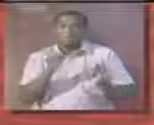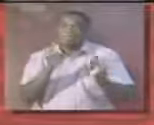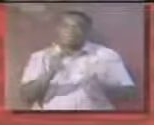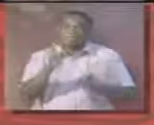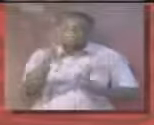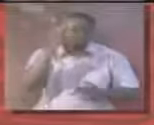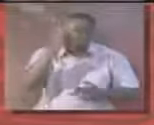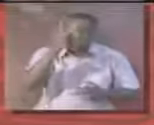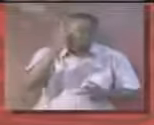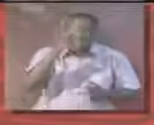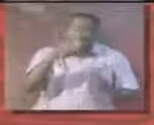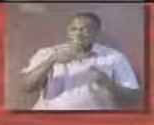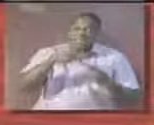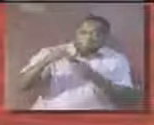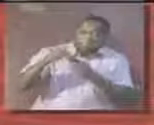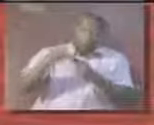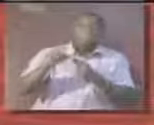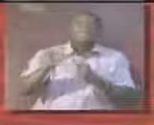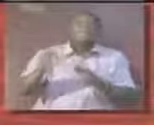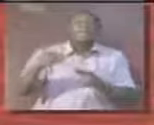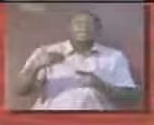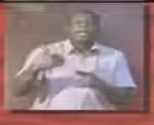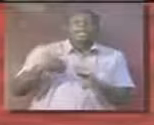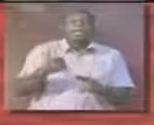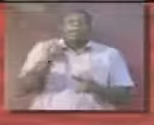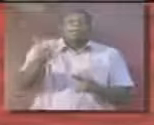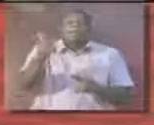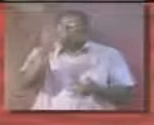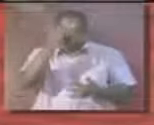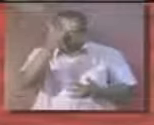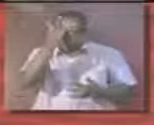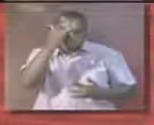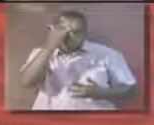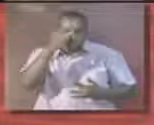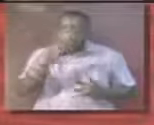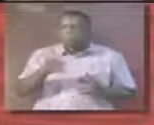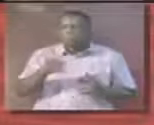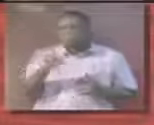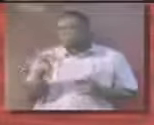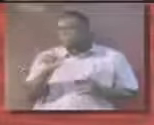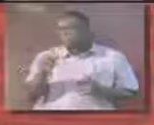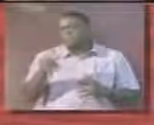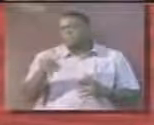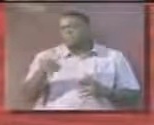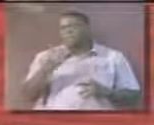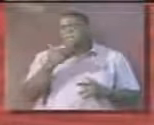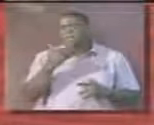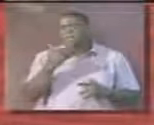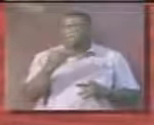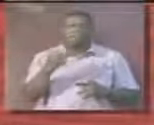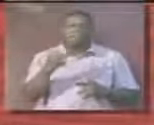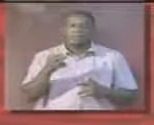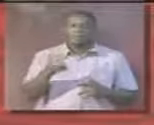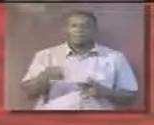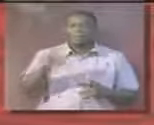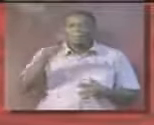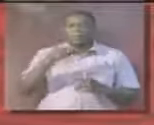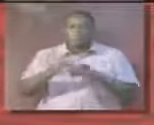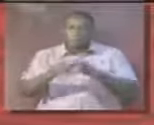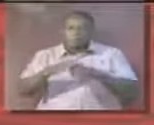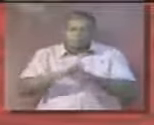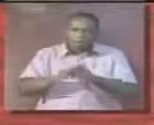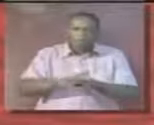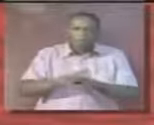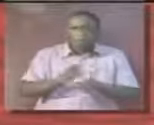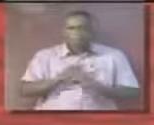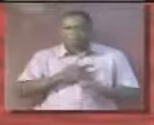with coexisting medical conditions. And we are seeing a deterioration from ward-level sorts of care to